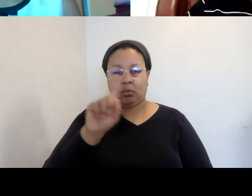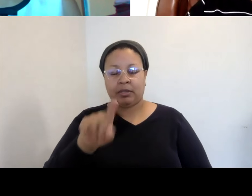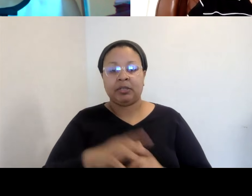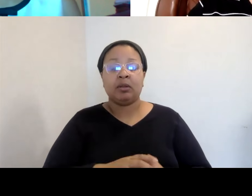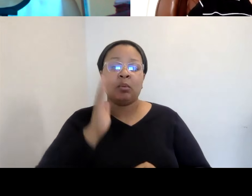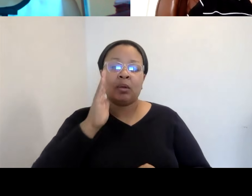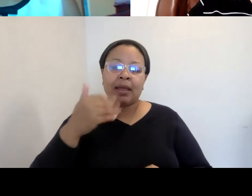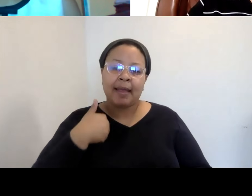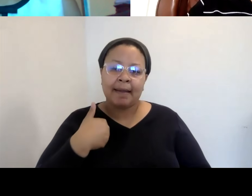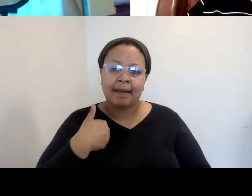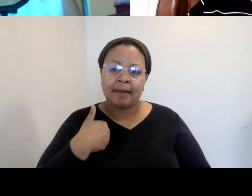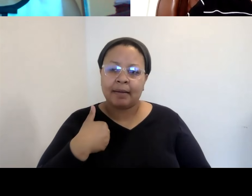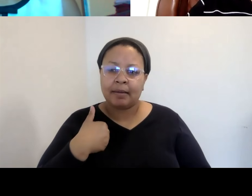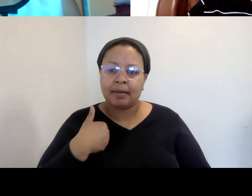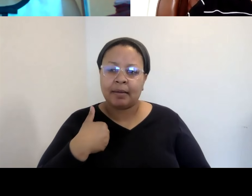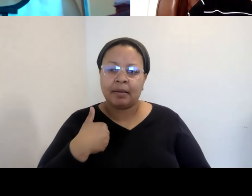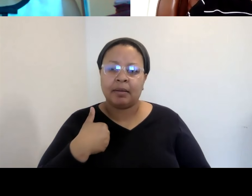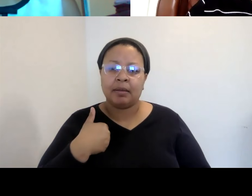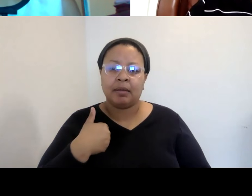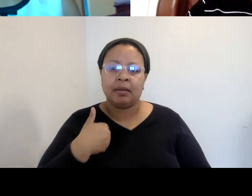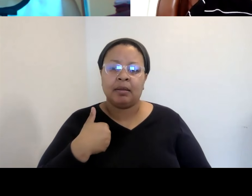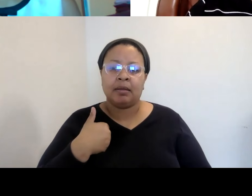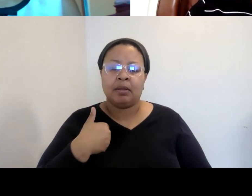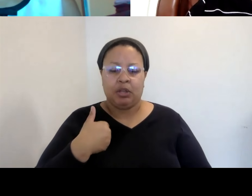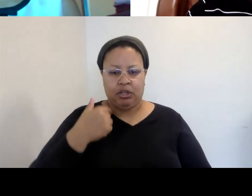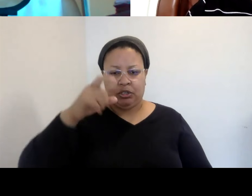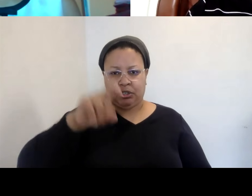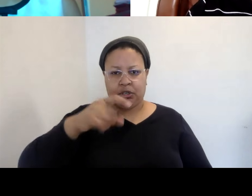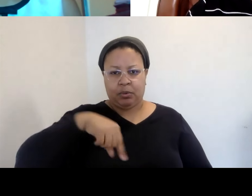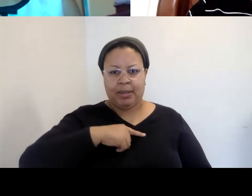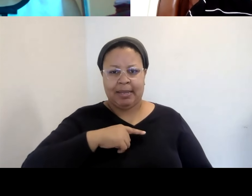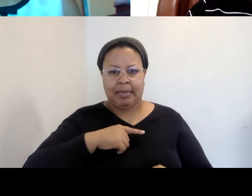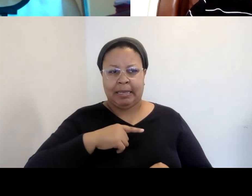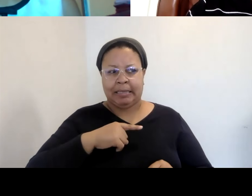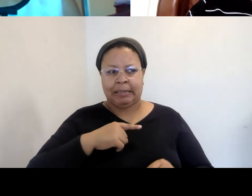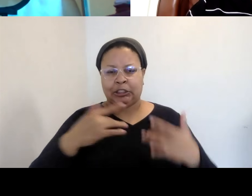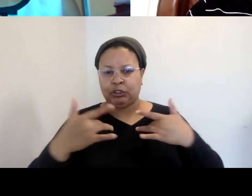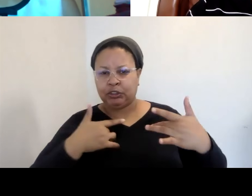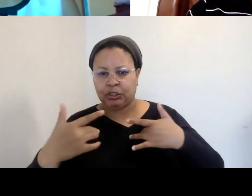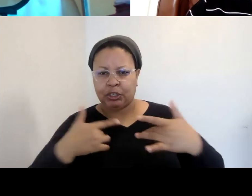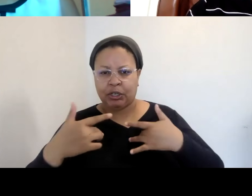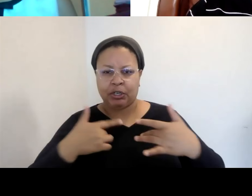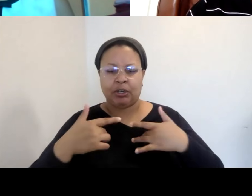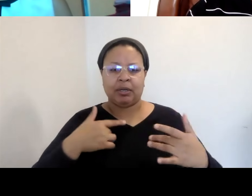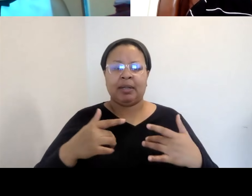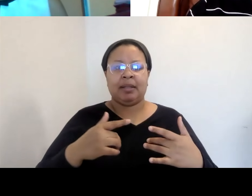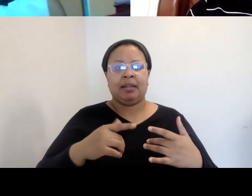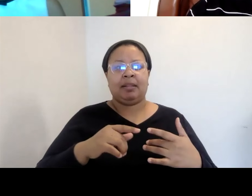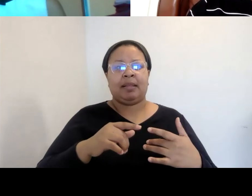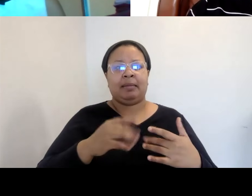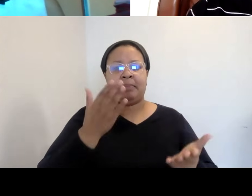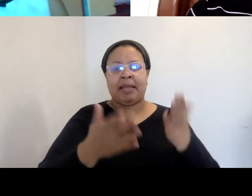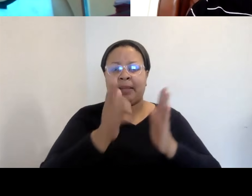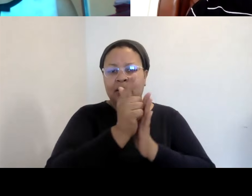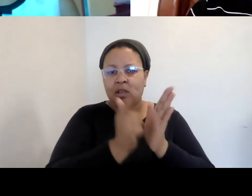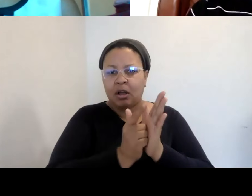fear will there be a fear we should have regarding these rules changing in the future? Brittany, thank you for sharing your expertise.